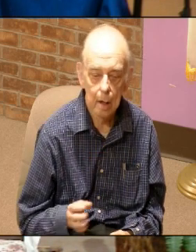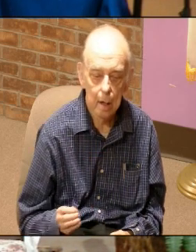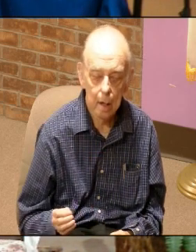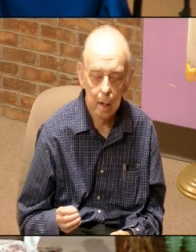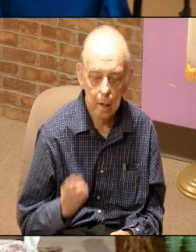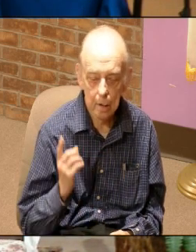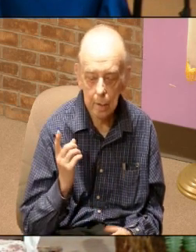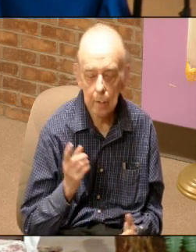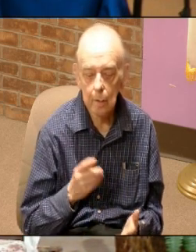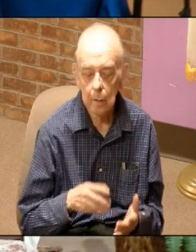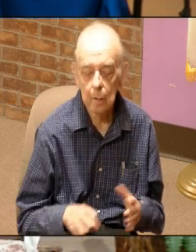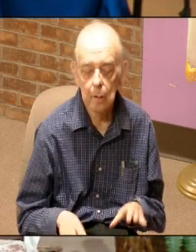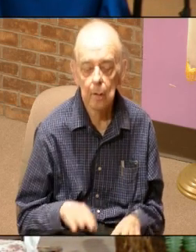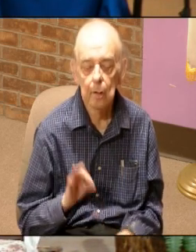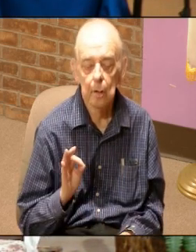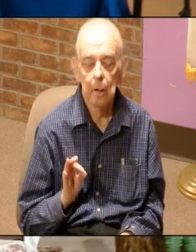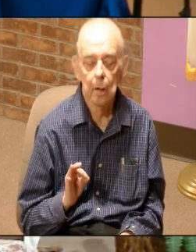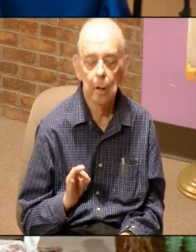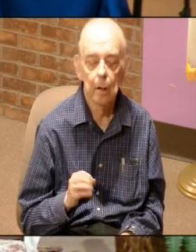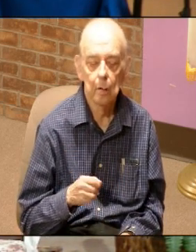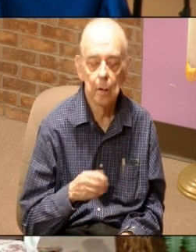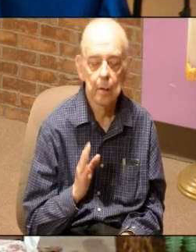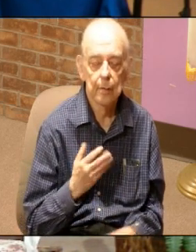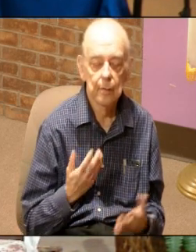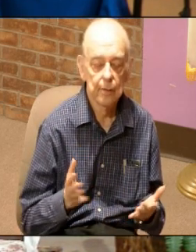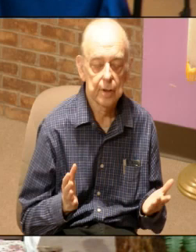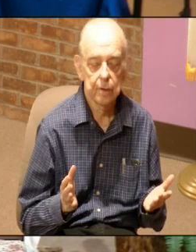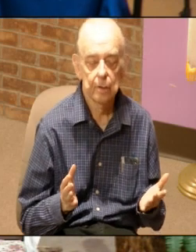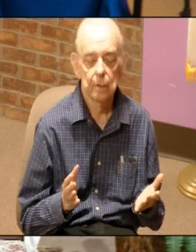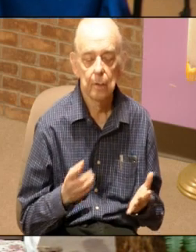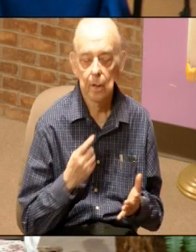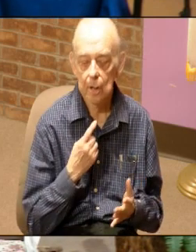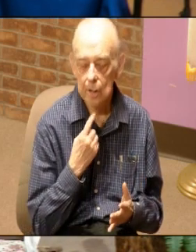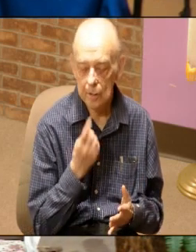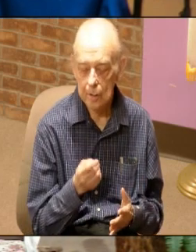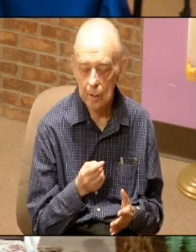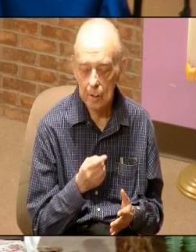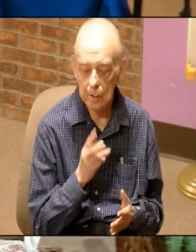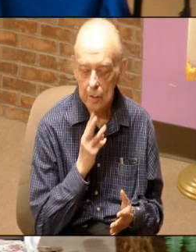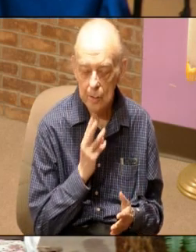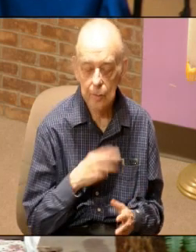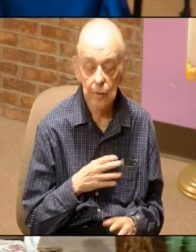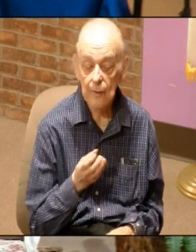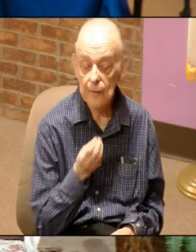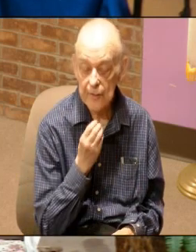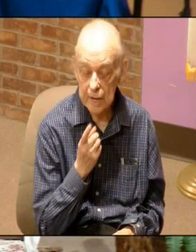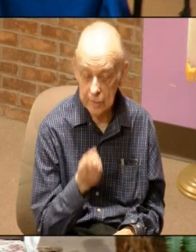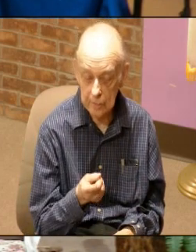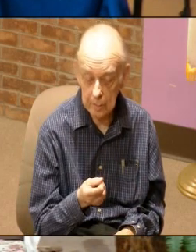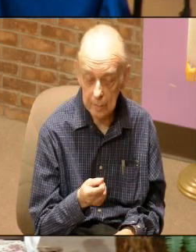and what you're going to find is that God has already told this widow to feed you